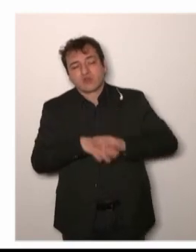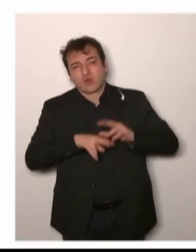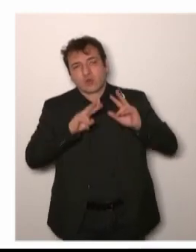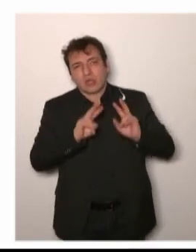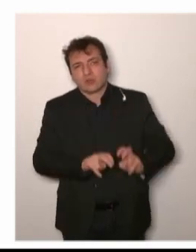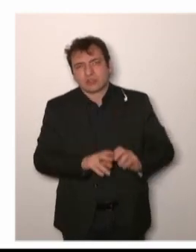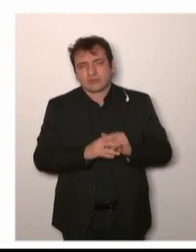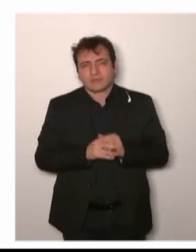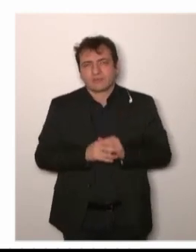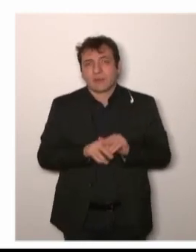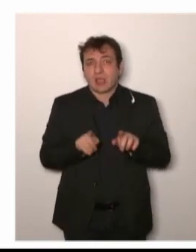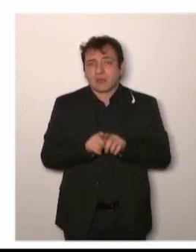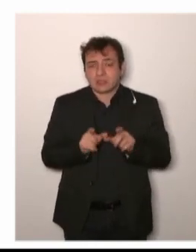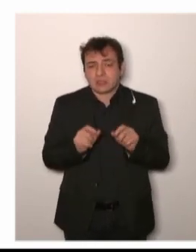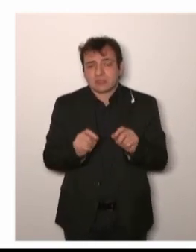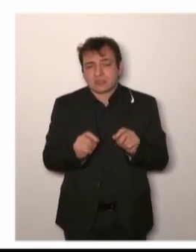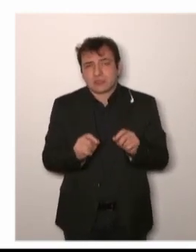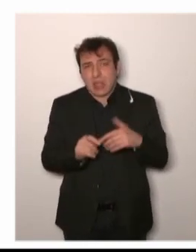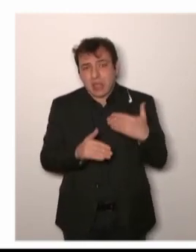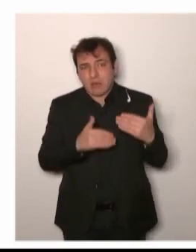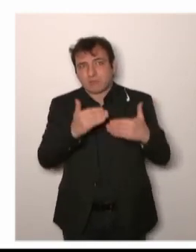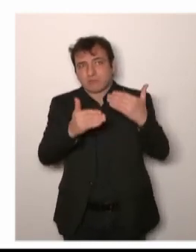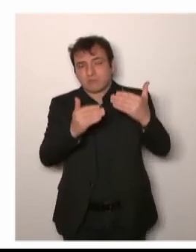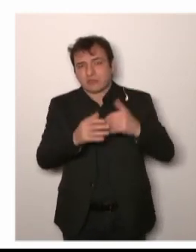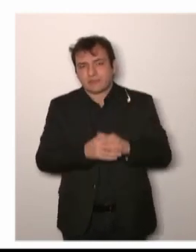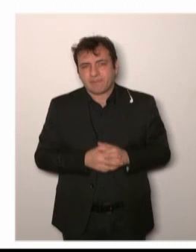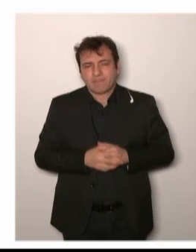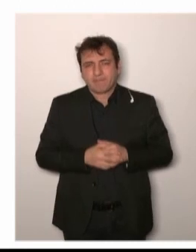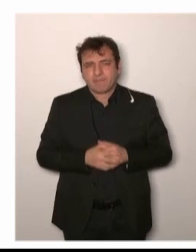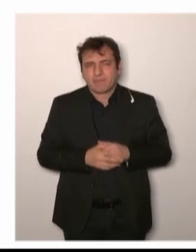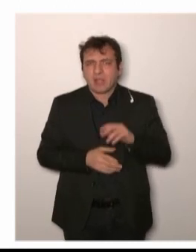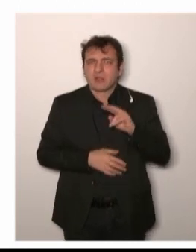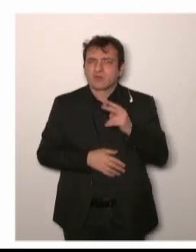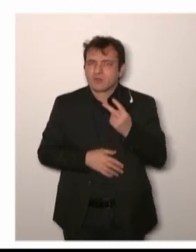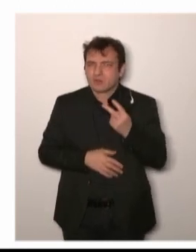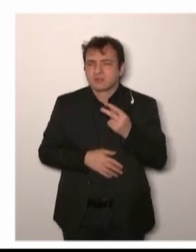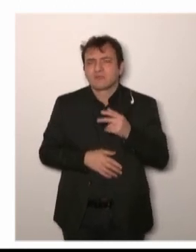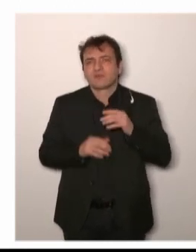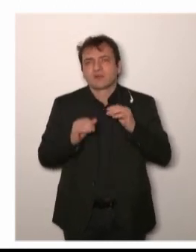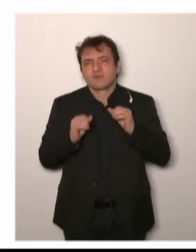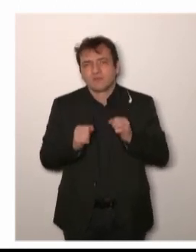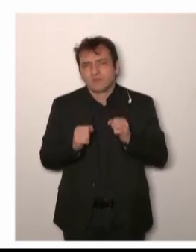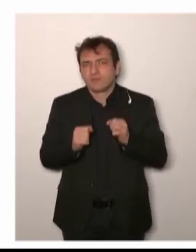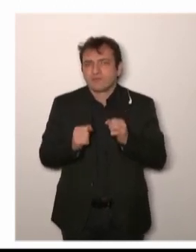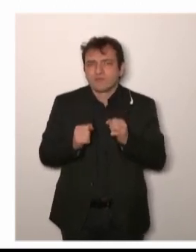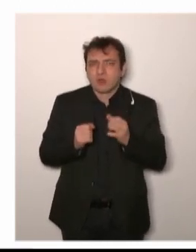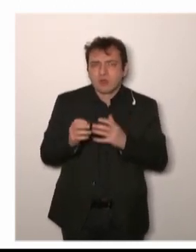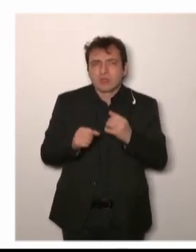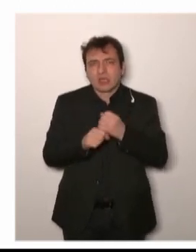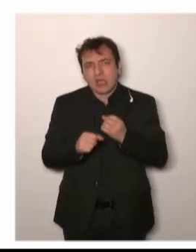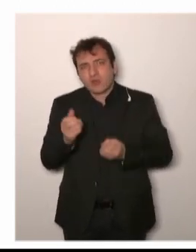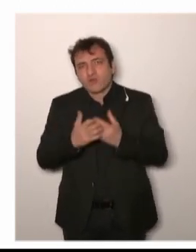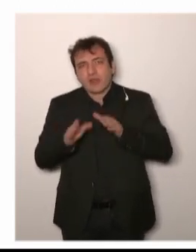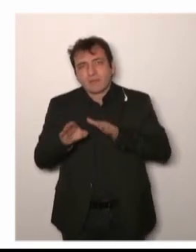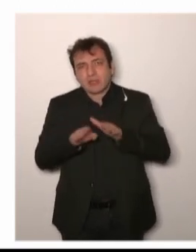cancer. Second one should help the development of new methods and technologies for cancer screening and early